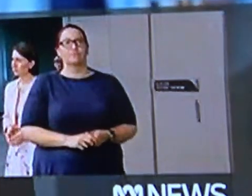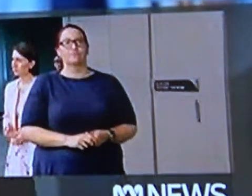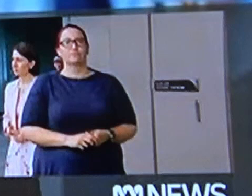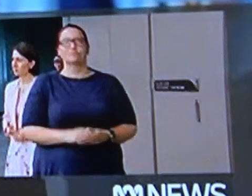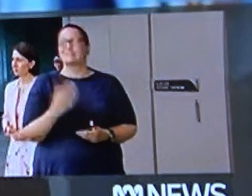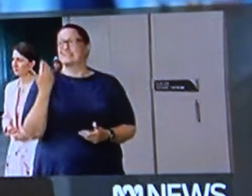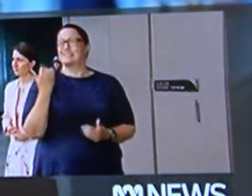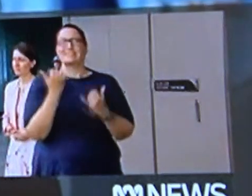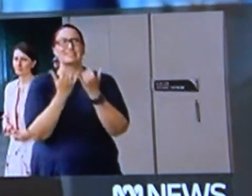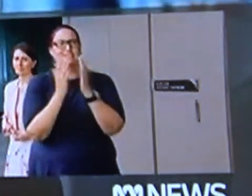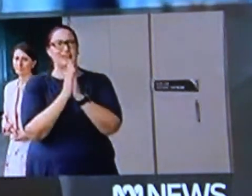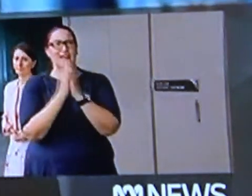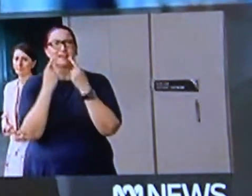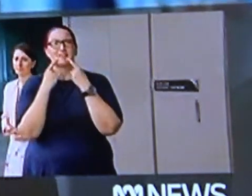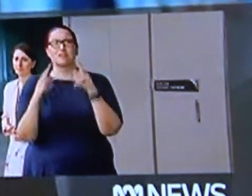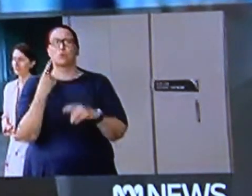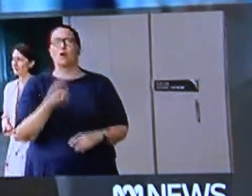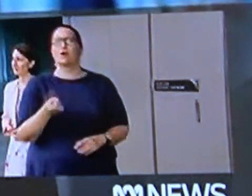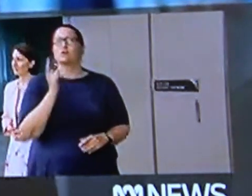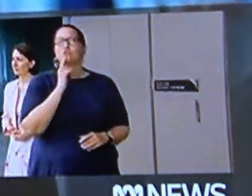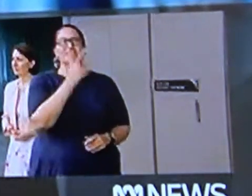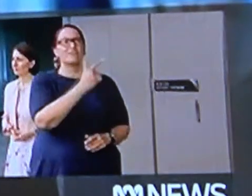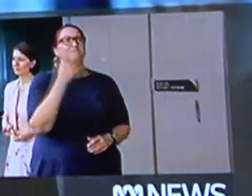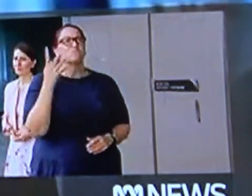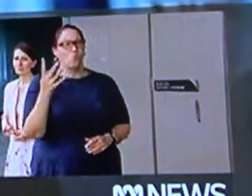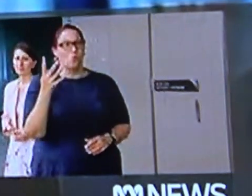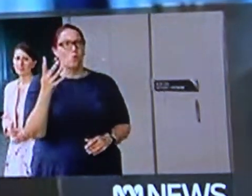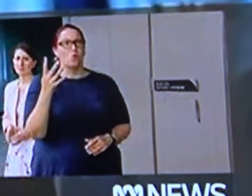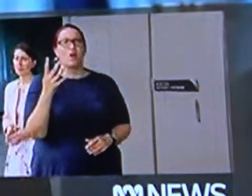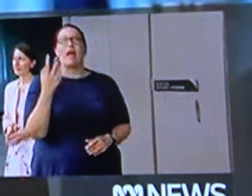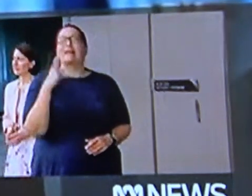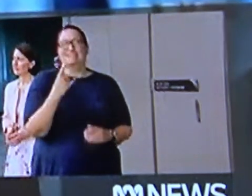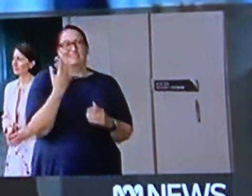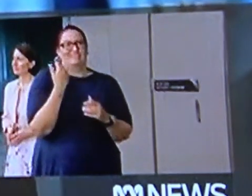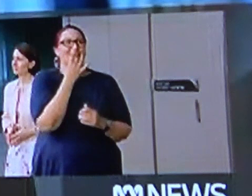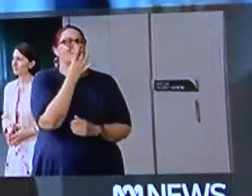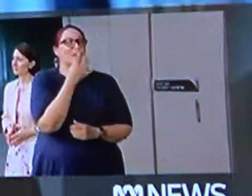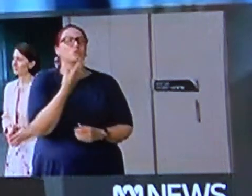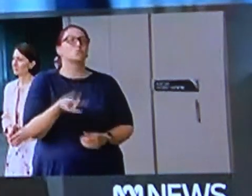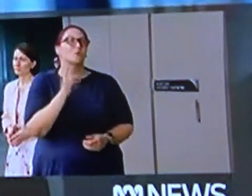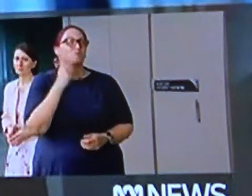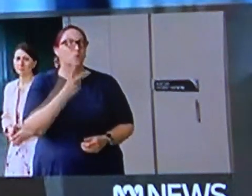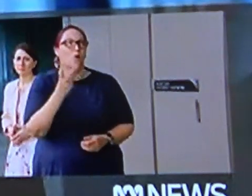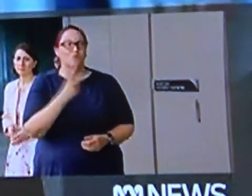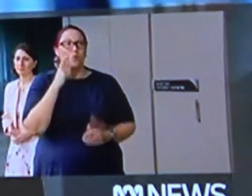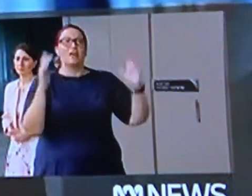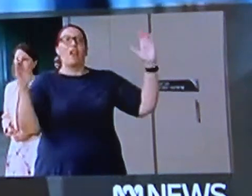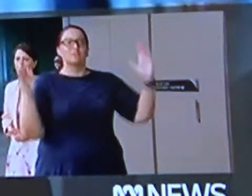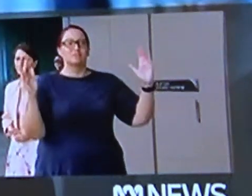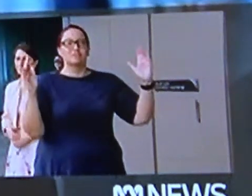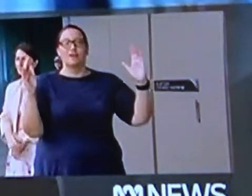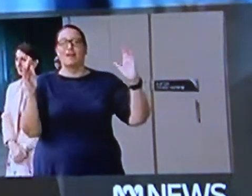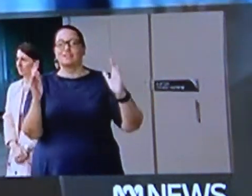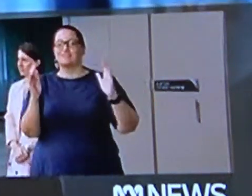announced 174 cases, on Saturday 212. So whilst it is pleasing we've seen a stabilisation in